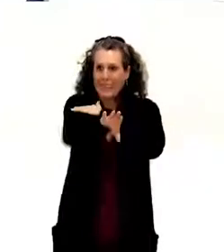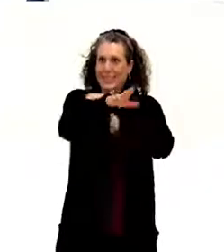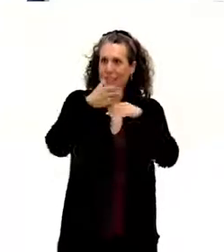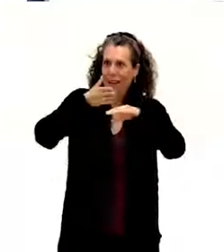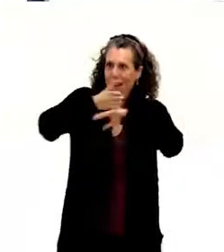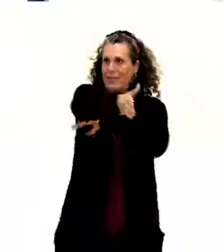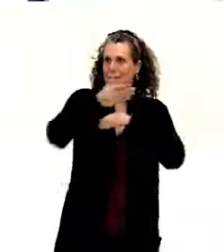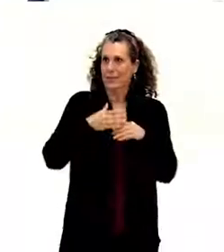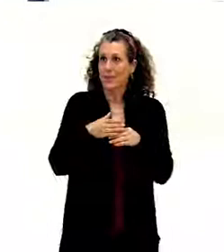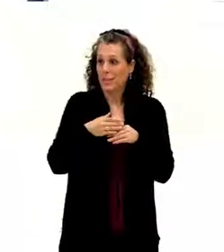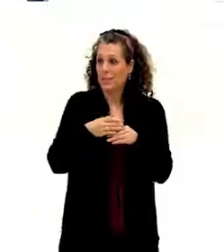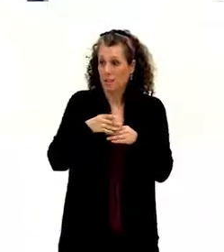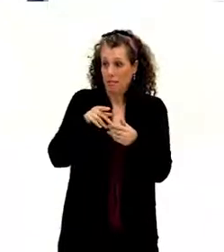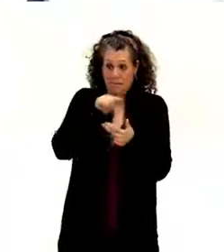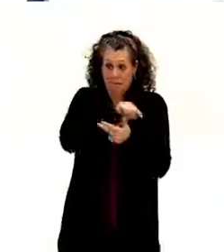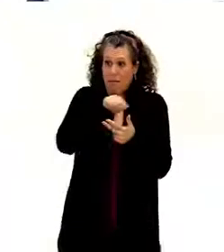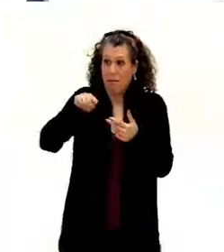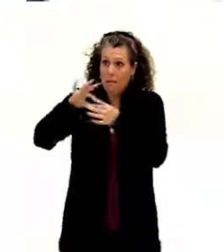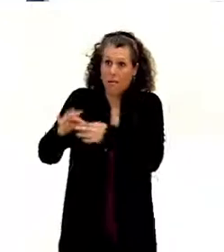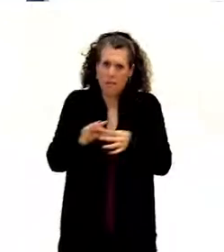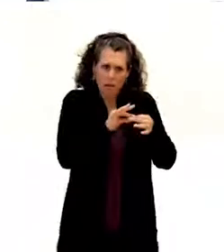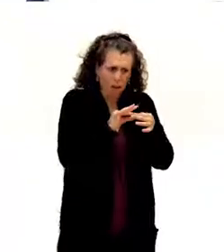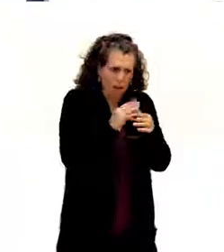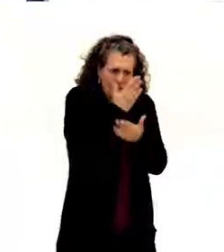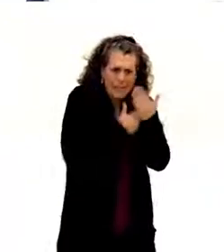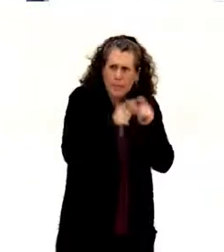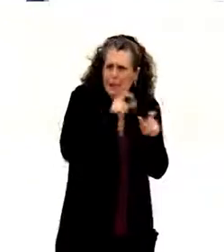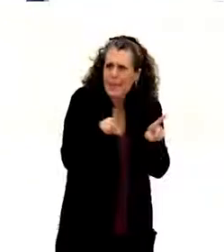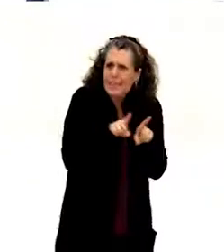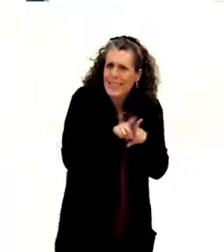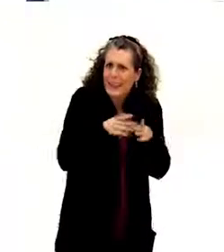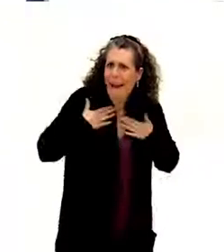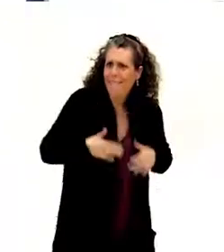of which apply to disabled persons.